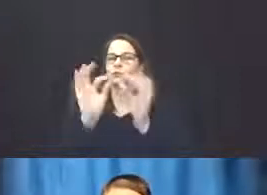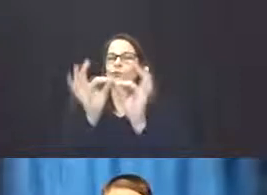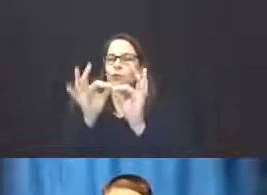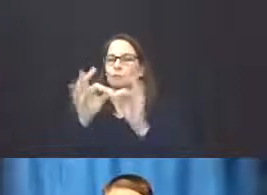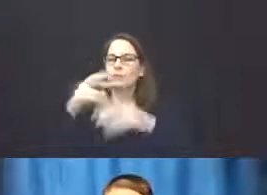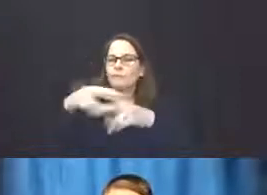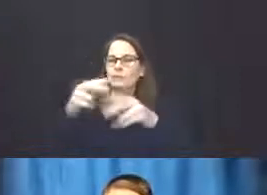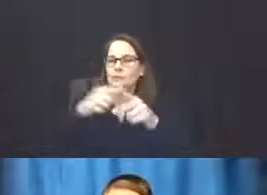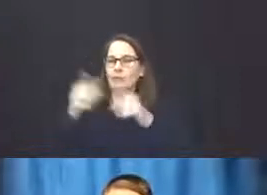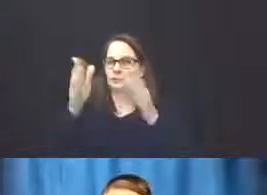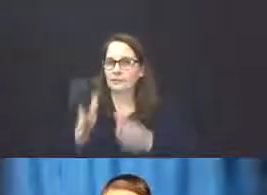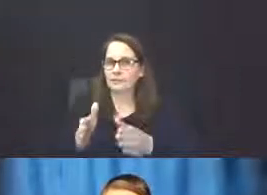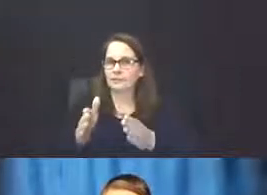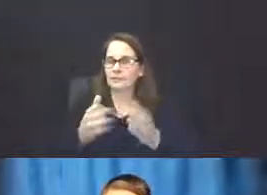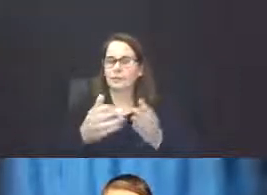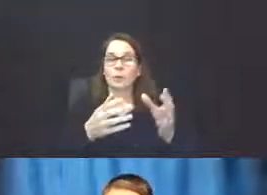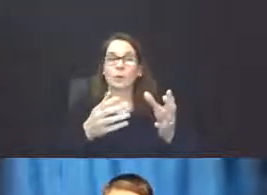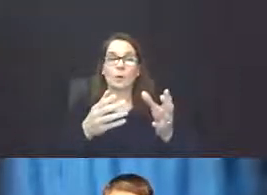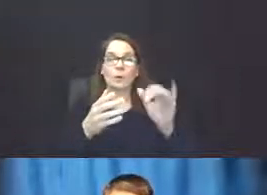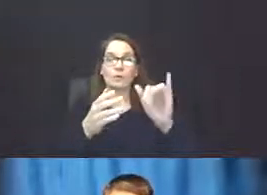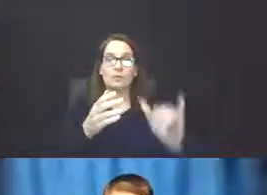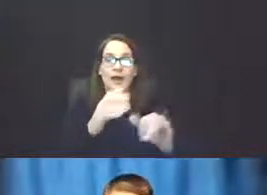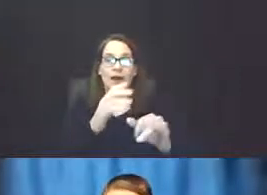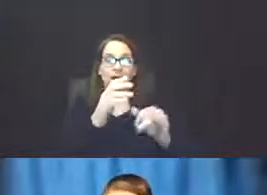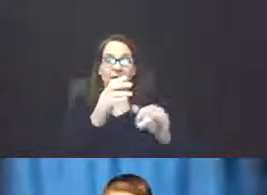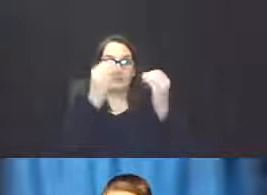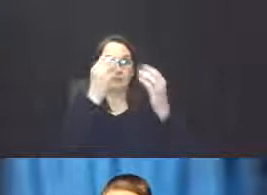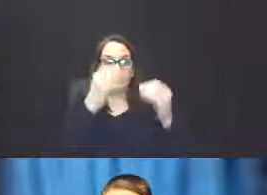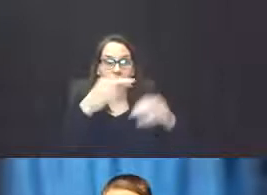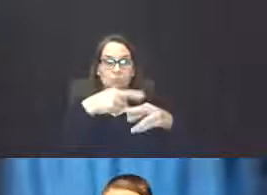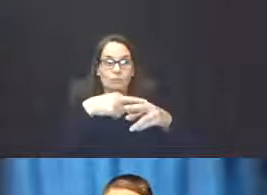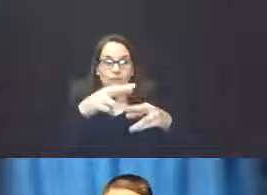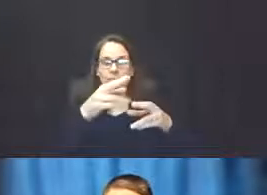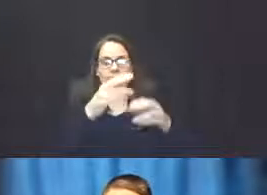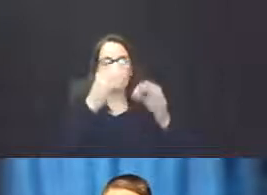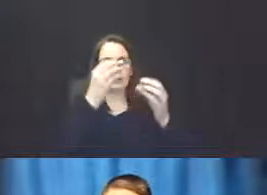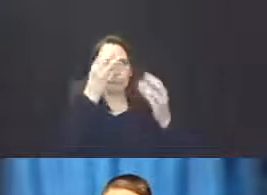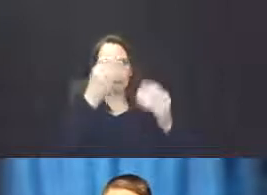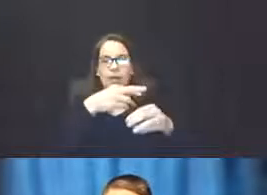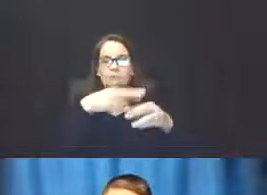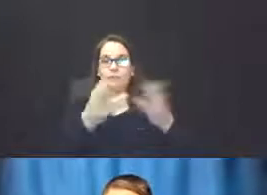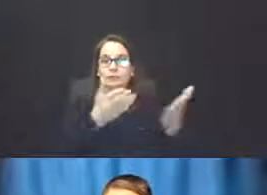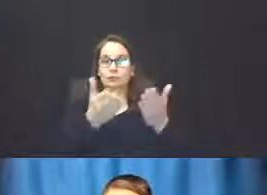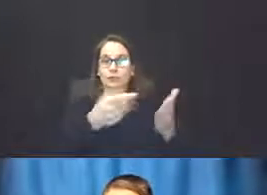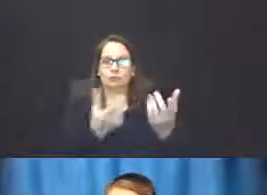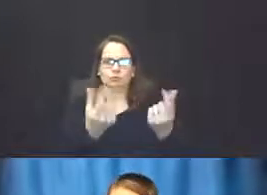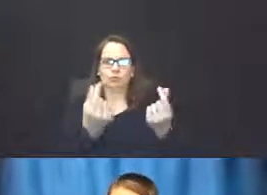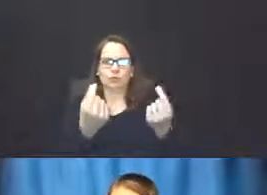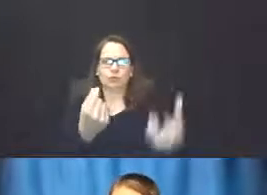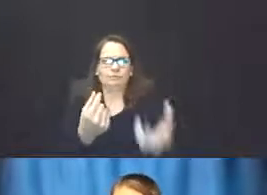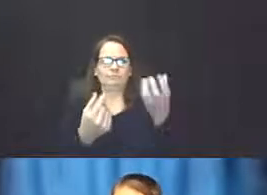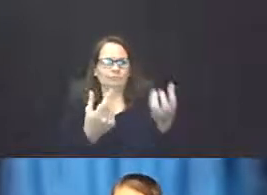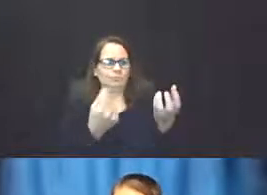And so it changed to interpreter referral specialist. And so the information and